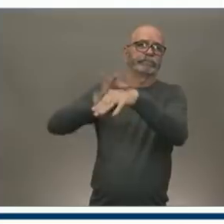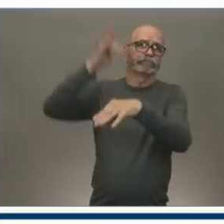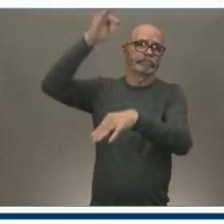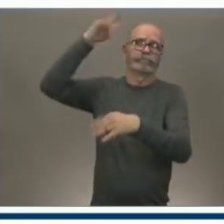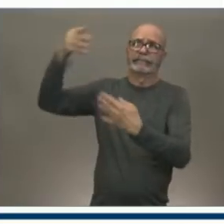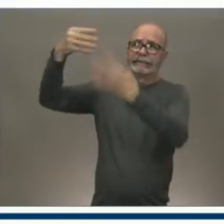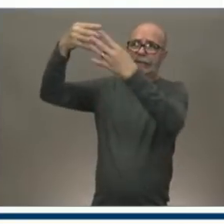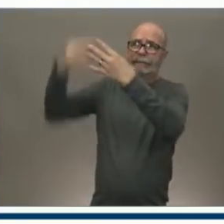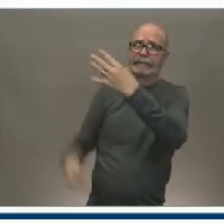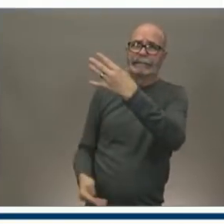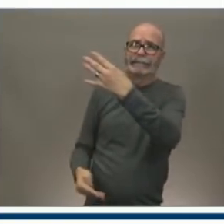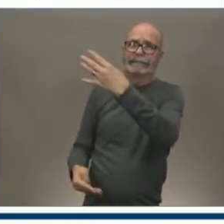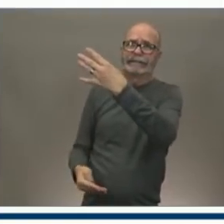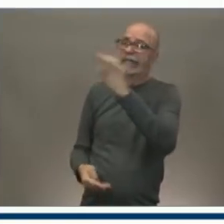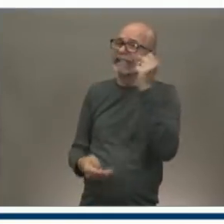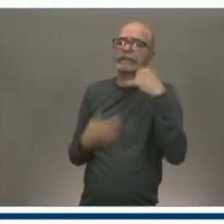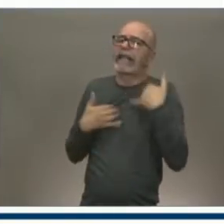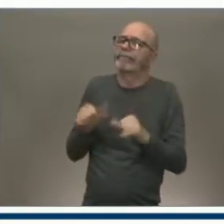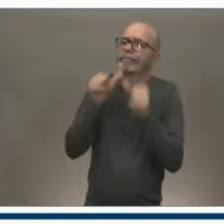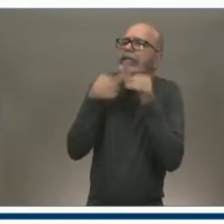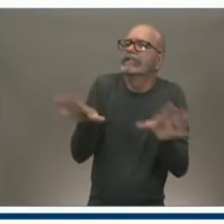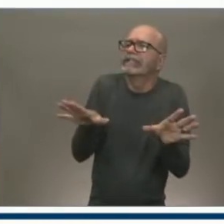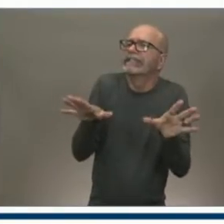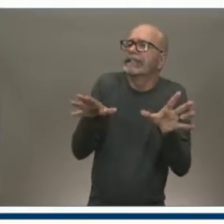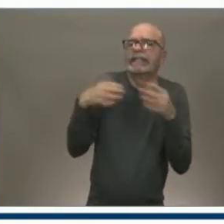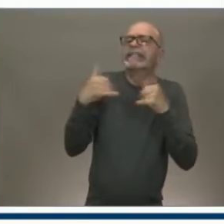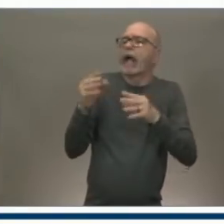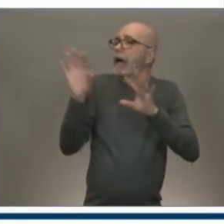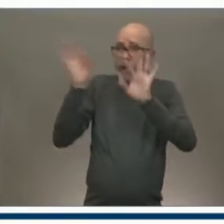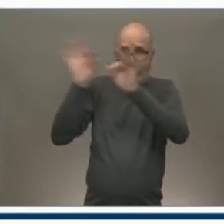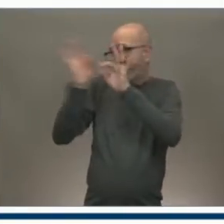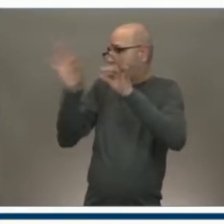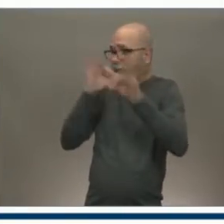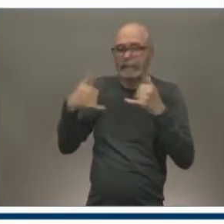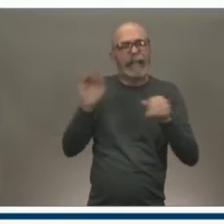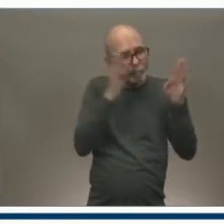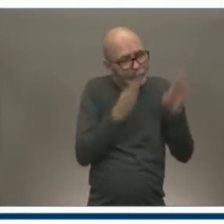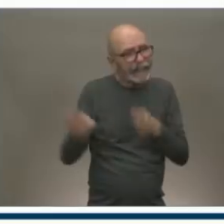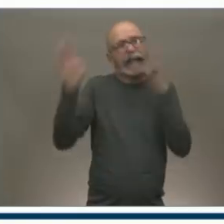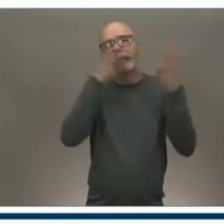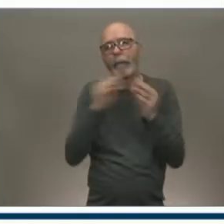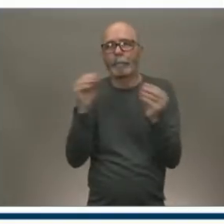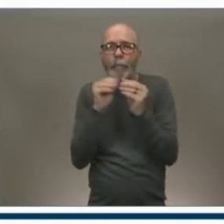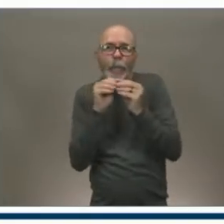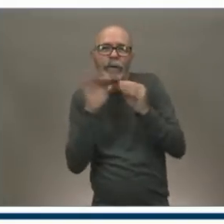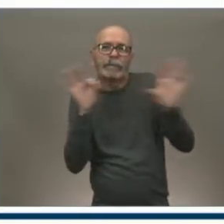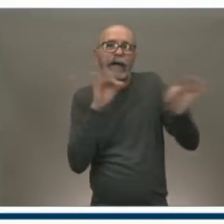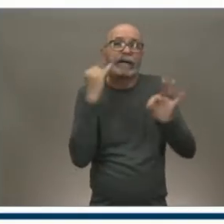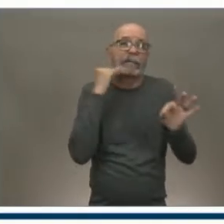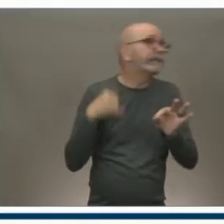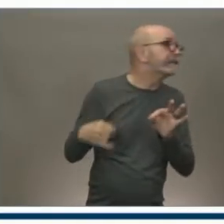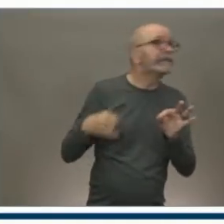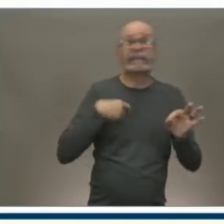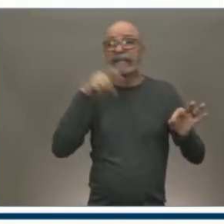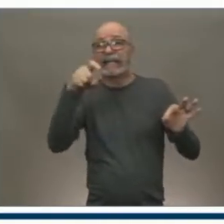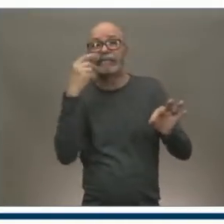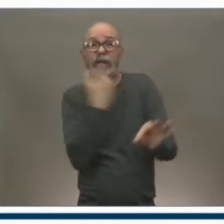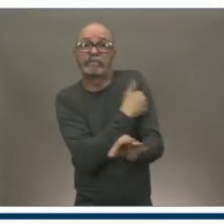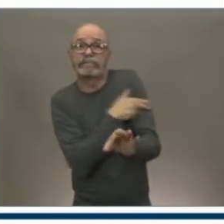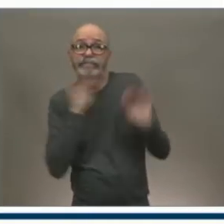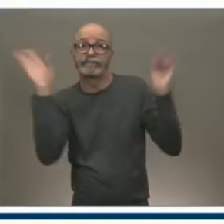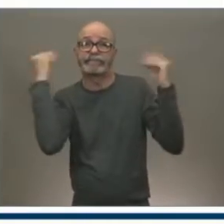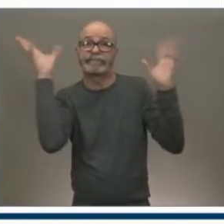planning to do. So no final decisions yet on whether we will need to use paramedics,